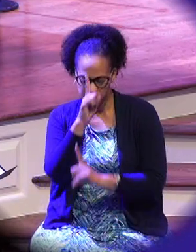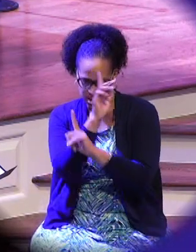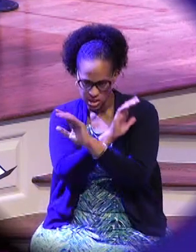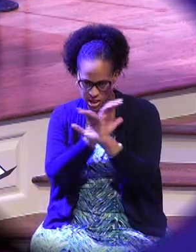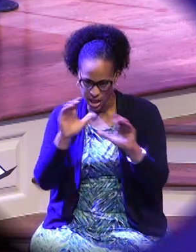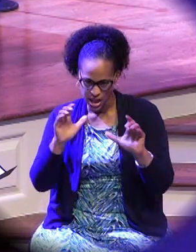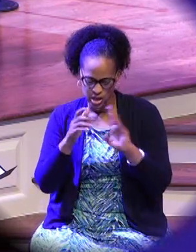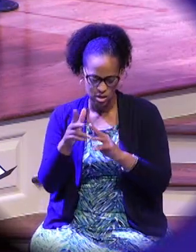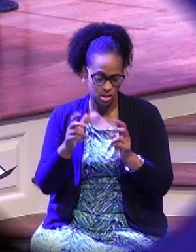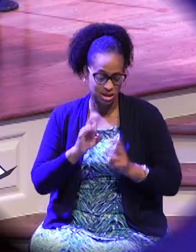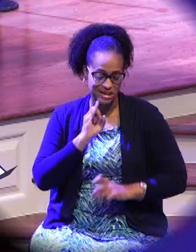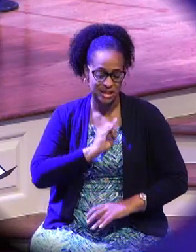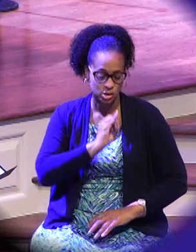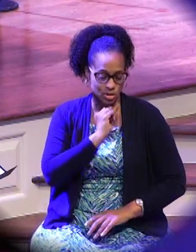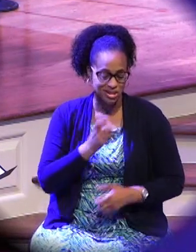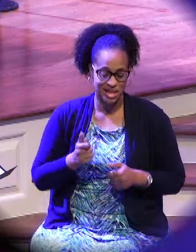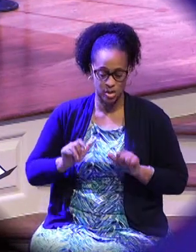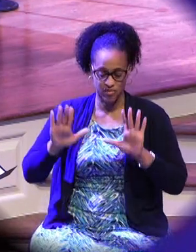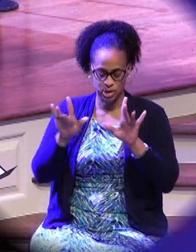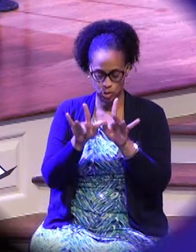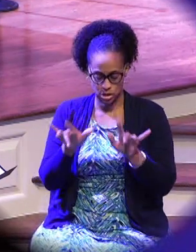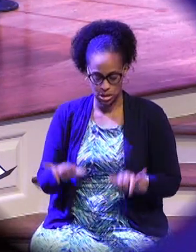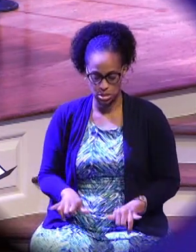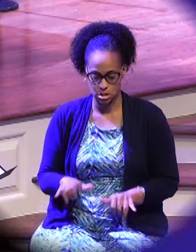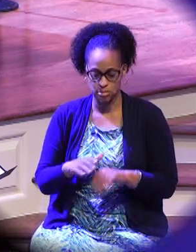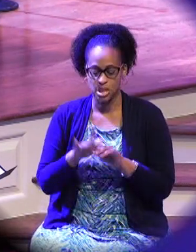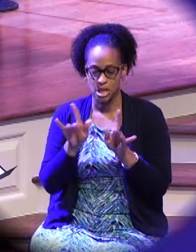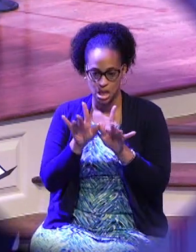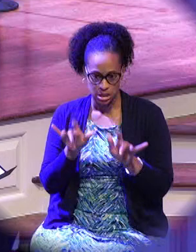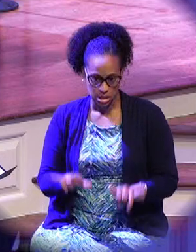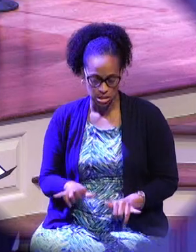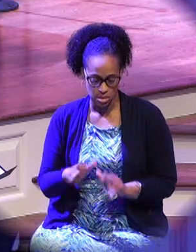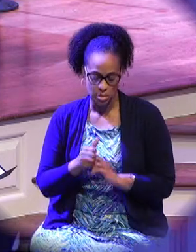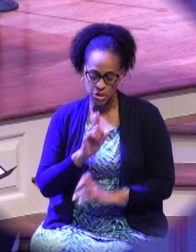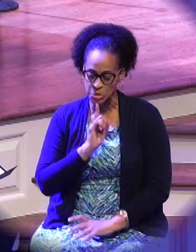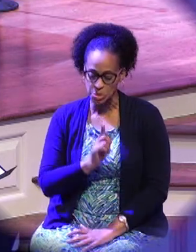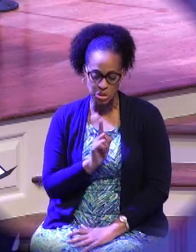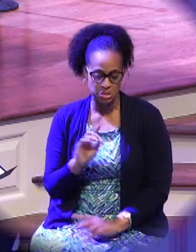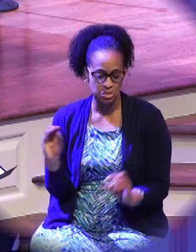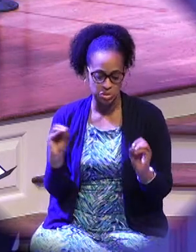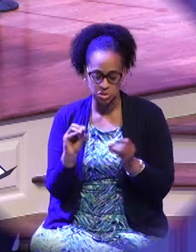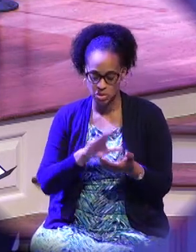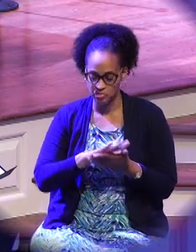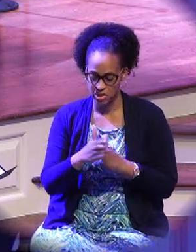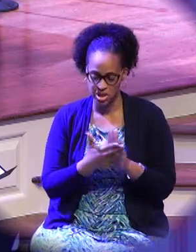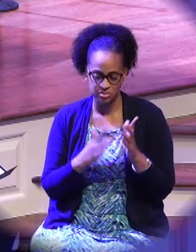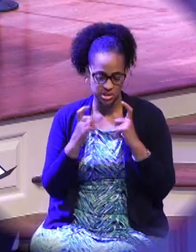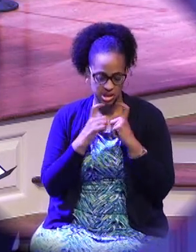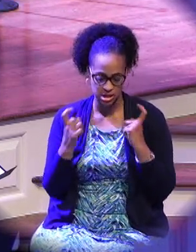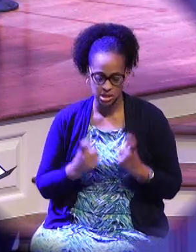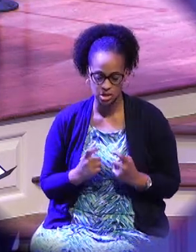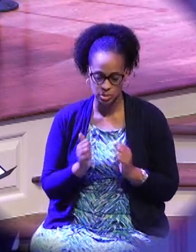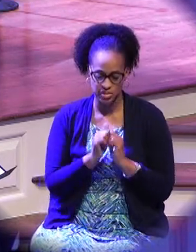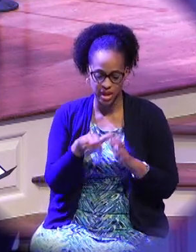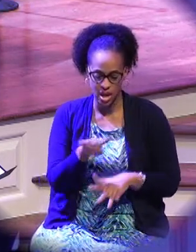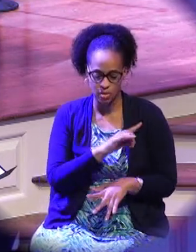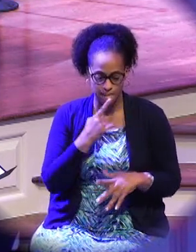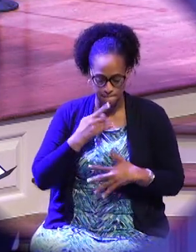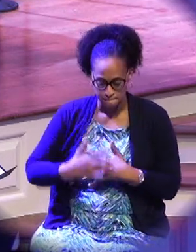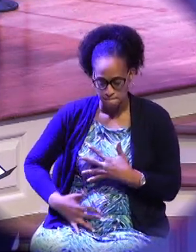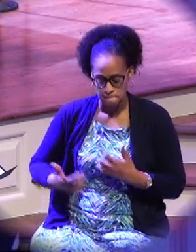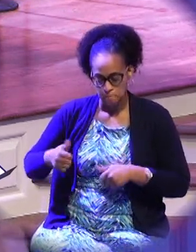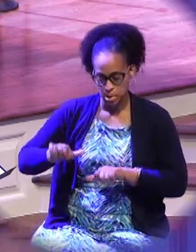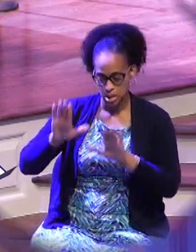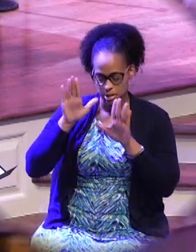Israel's sacrificial system, a system in which really, there really was no forgiveness of sins without the shedding of blood. And to